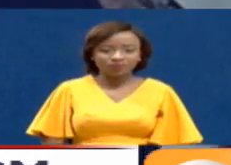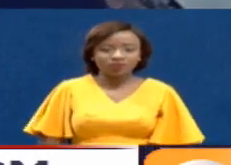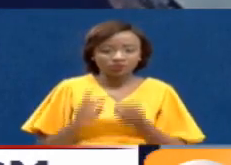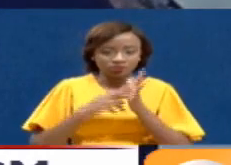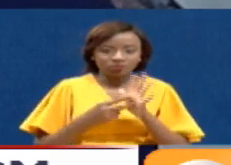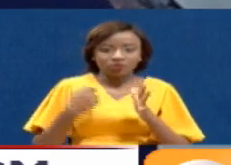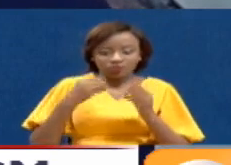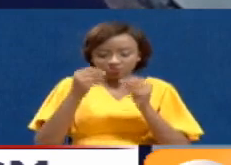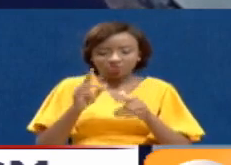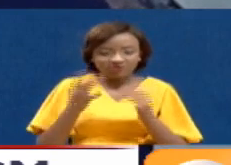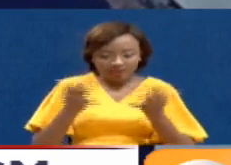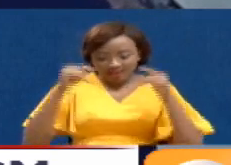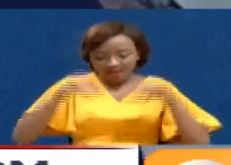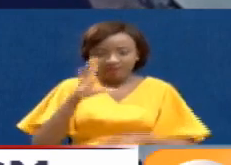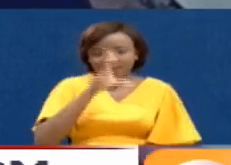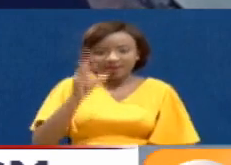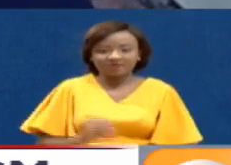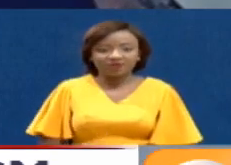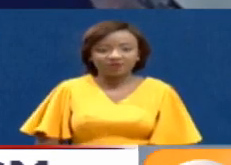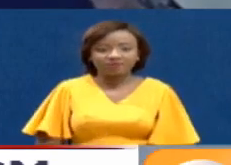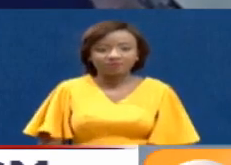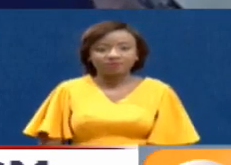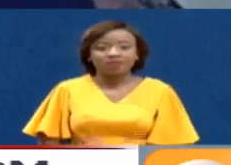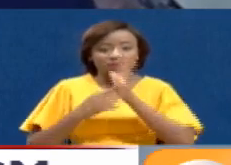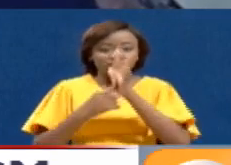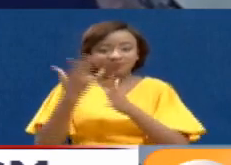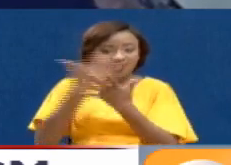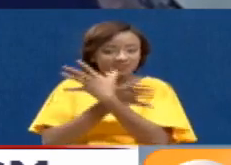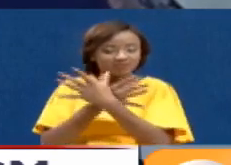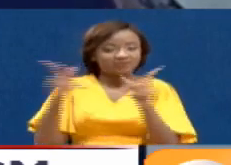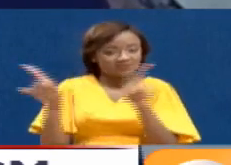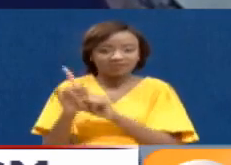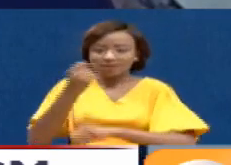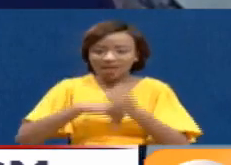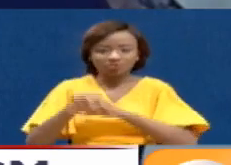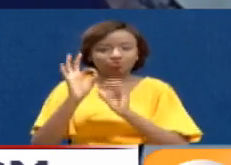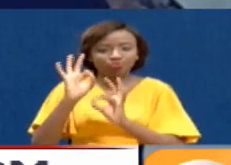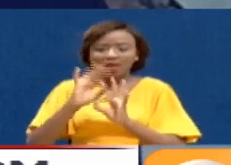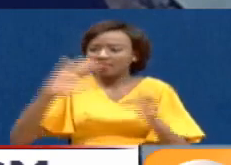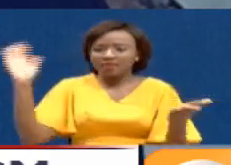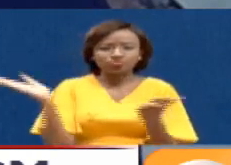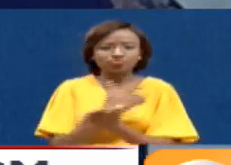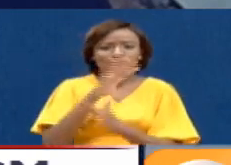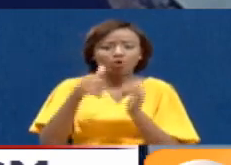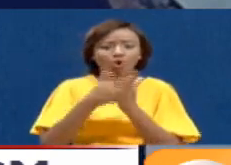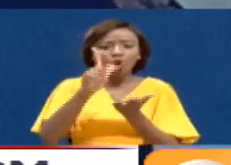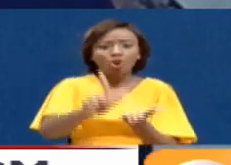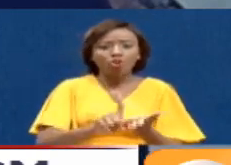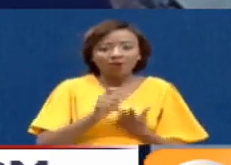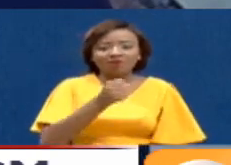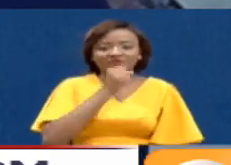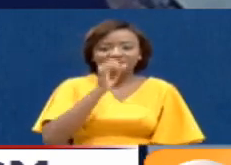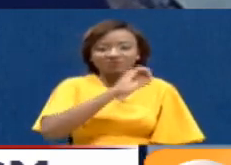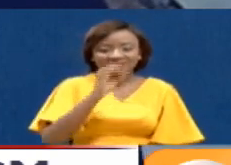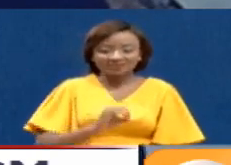is to deal with it at home. Germany led by example, write off 50% of existing debt of weak